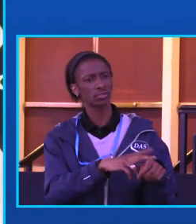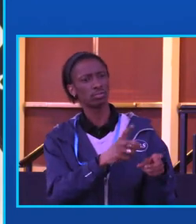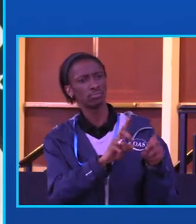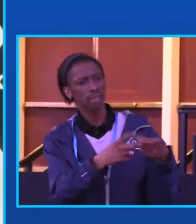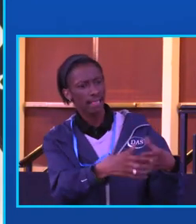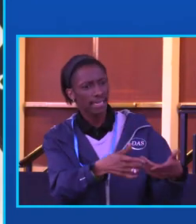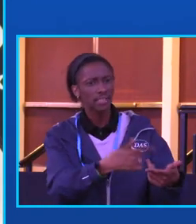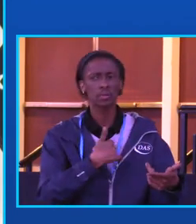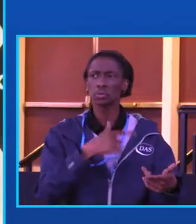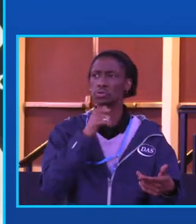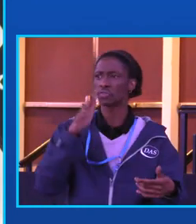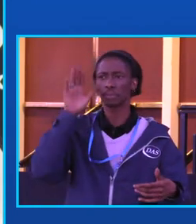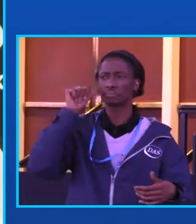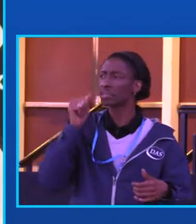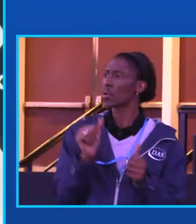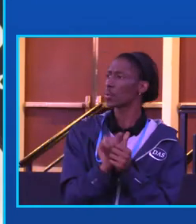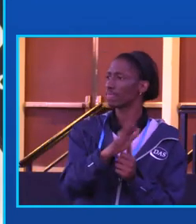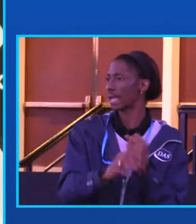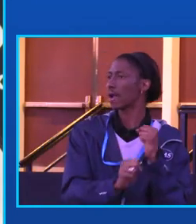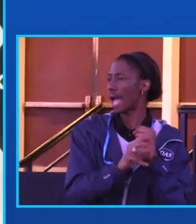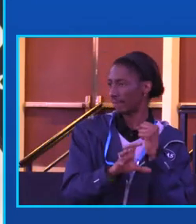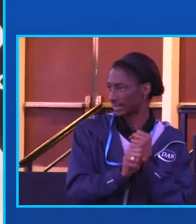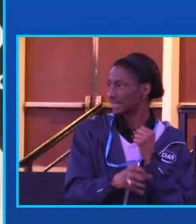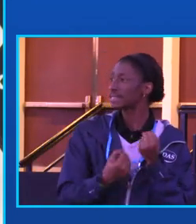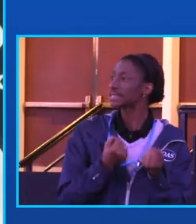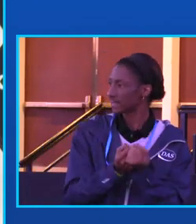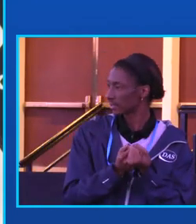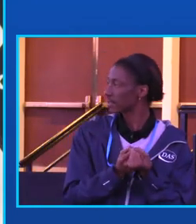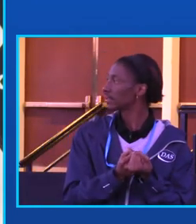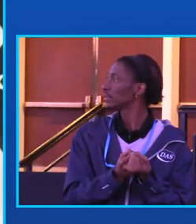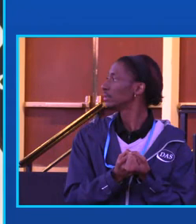been steadfast in their advocacy.